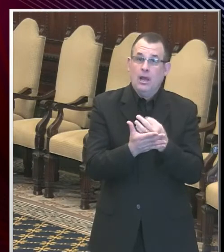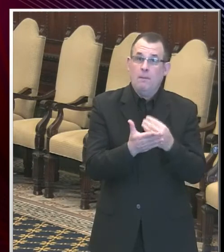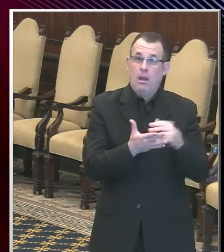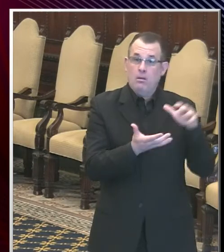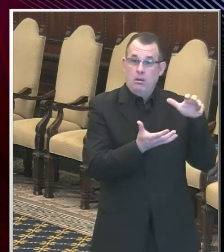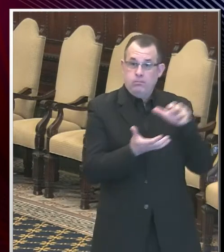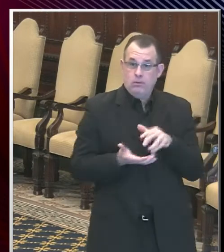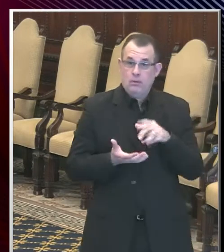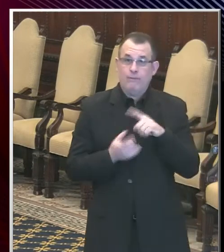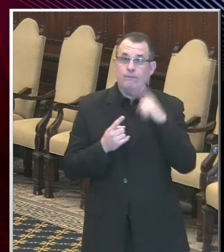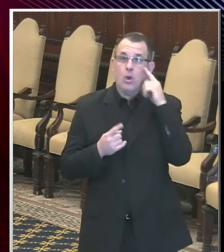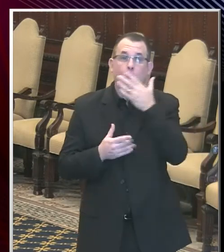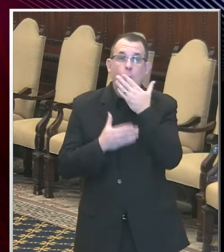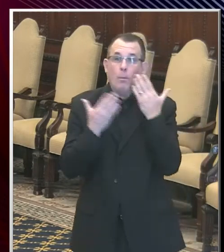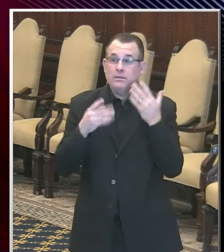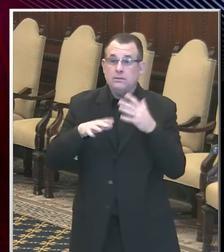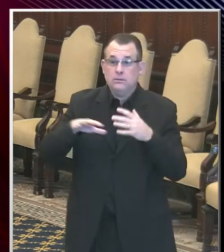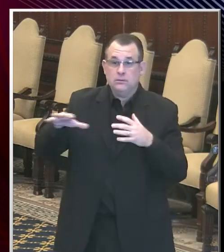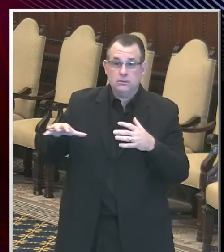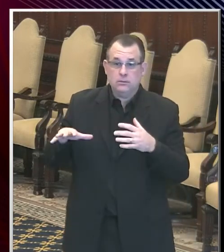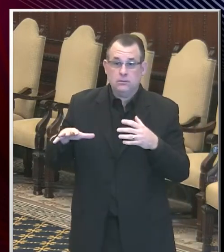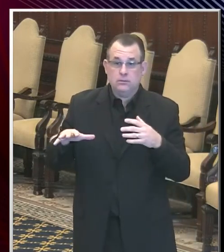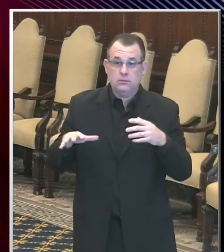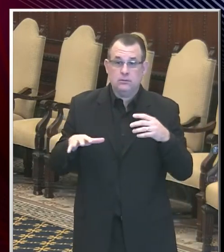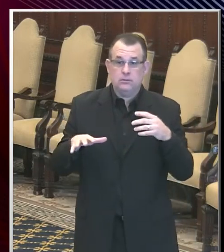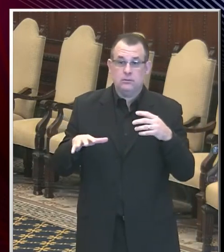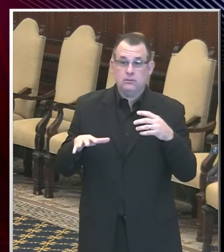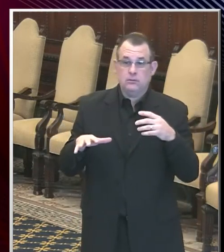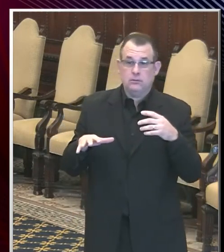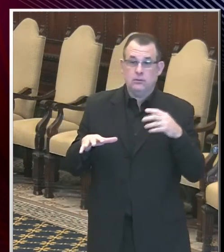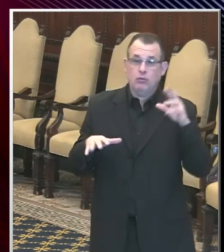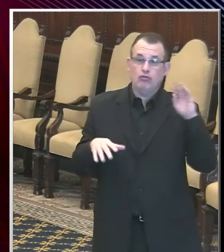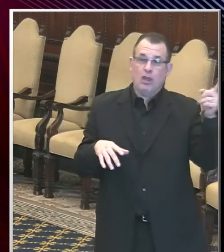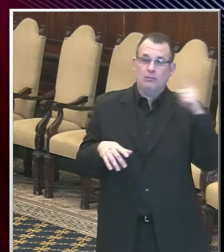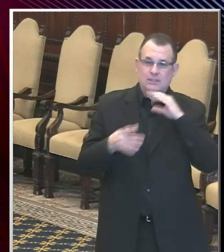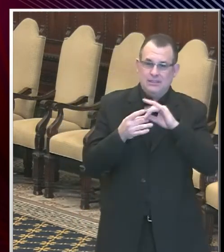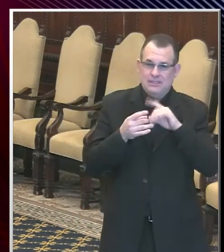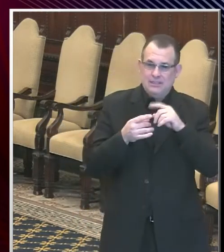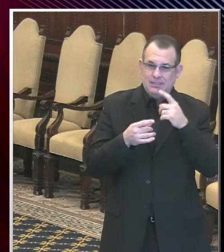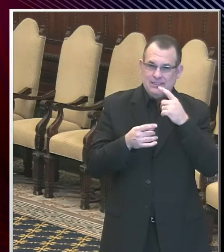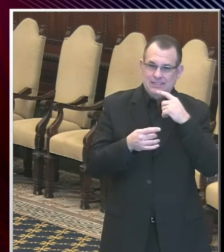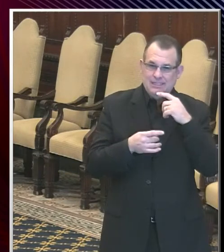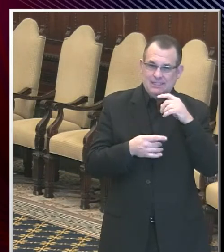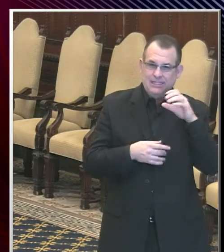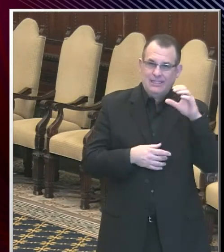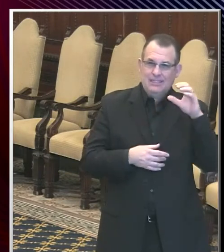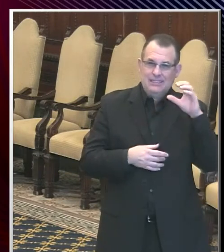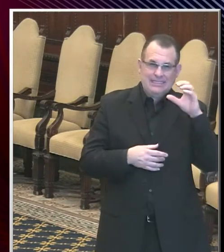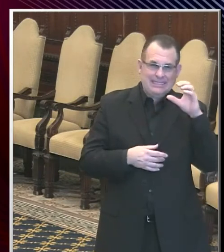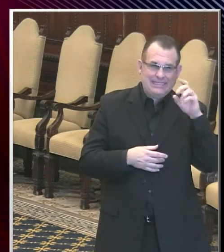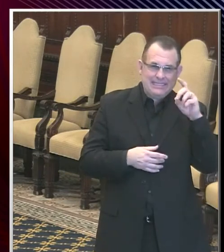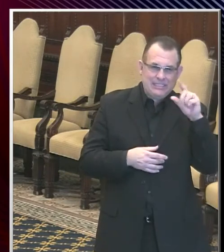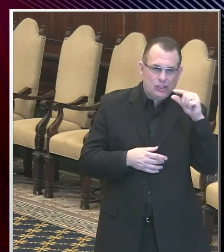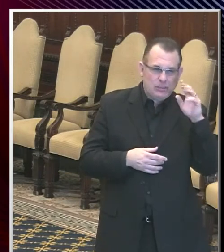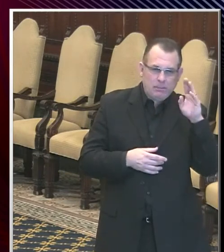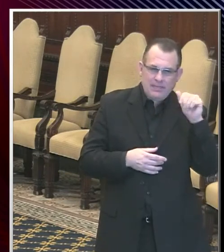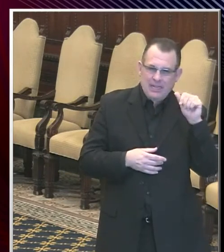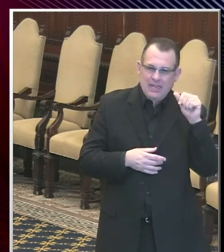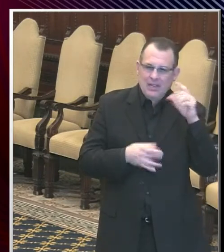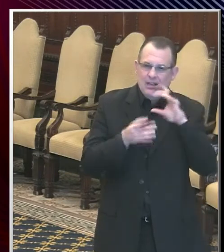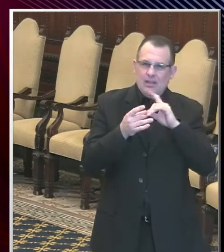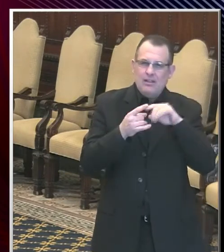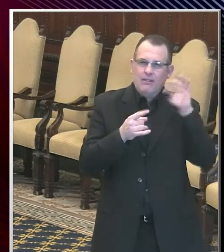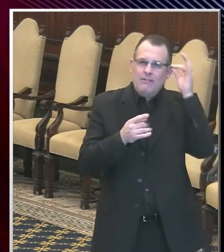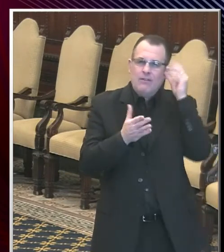assistance and prevention, but also, as Rob mentioned, the CDBG increased dollars from the federal government will be used to launch